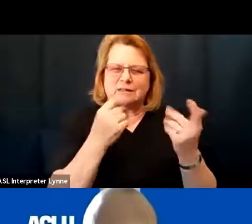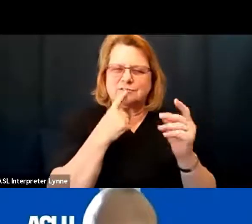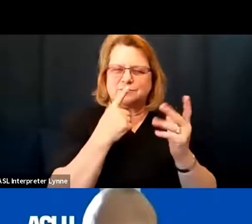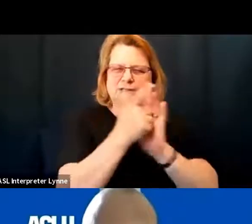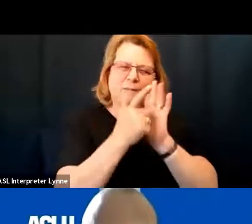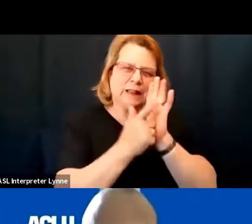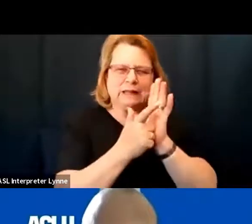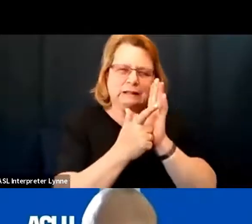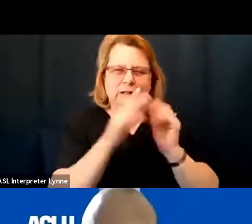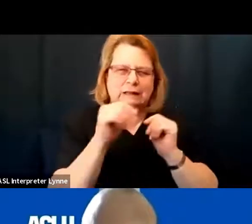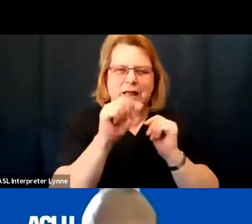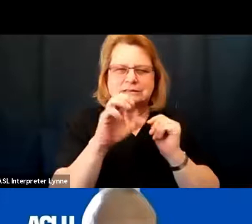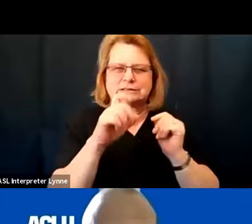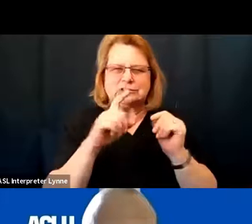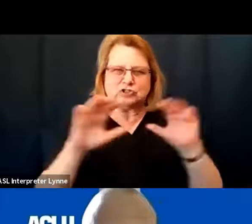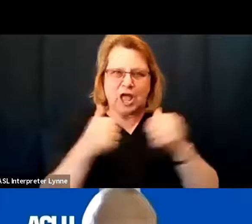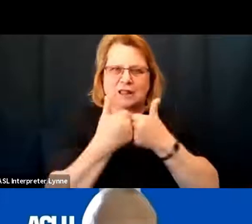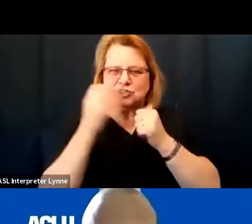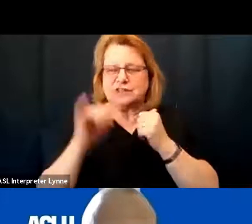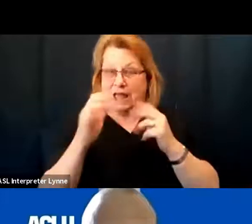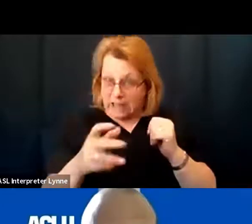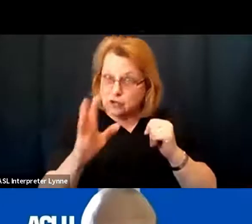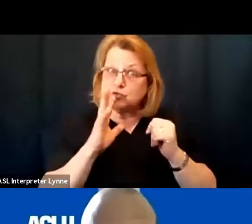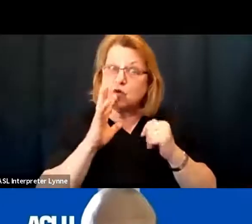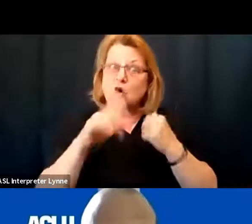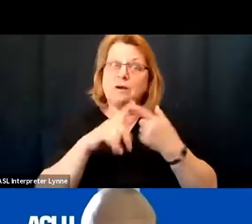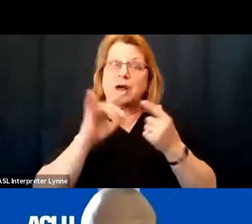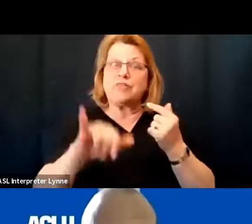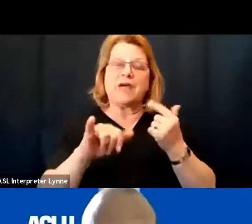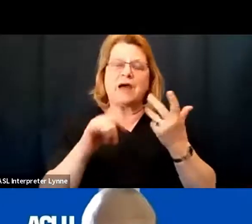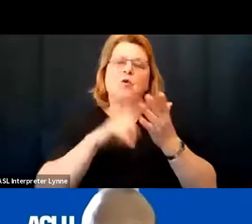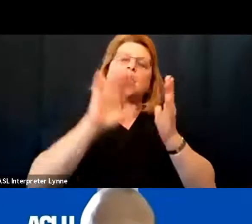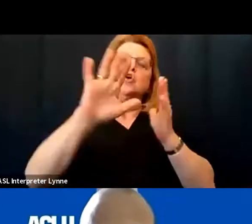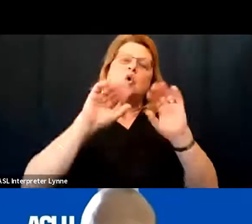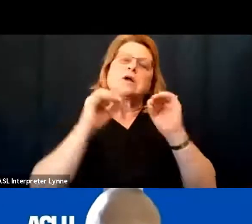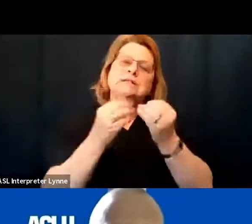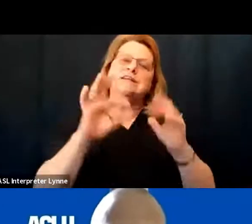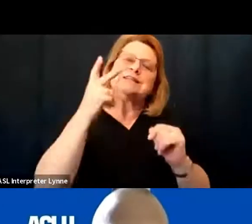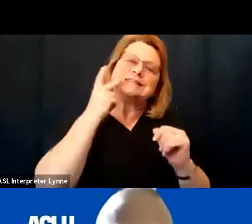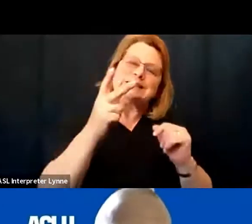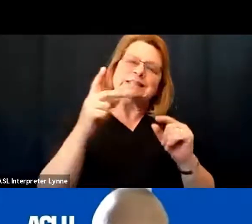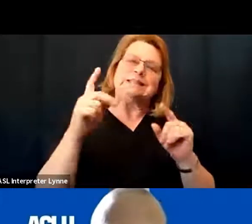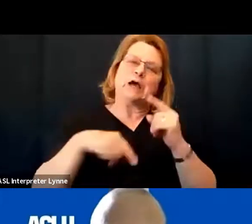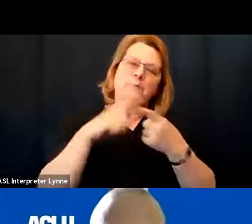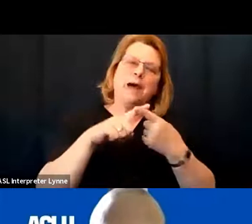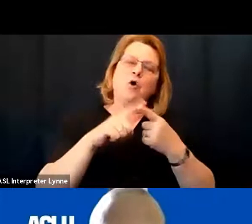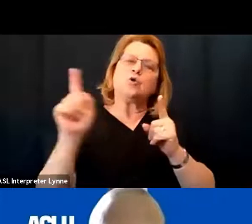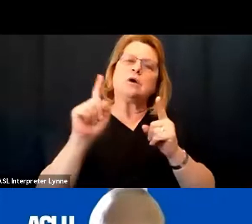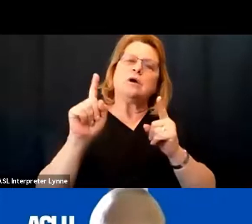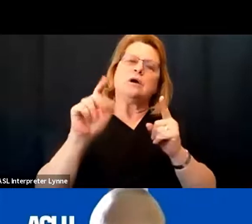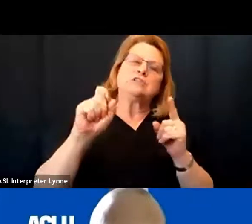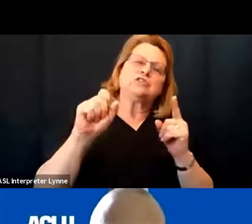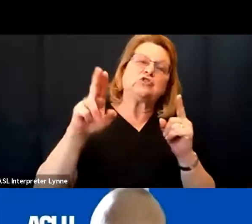you talk a bit about what that, you know, kind of what your organization has seen about source of income and what